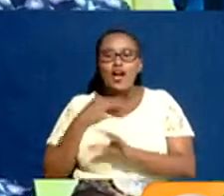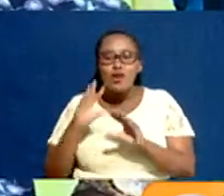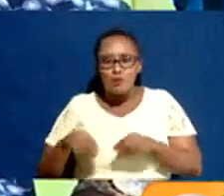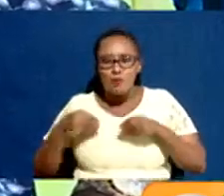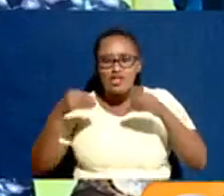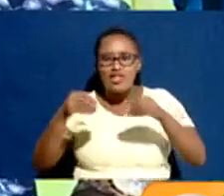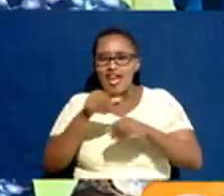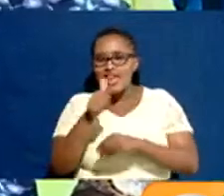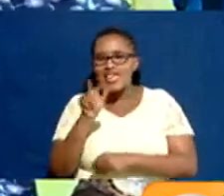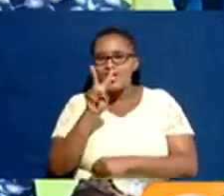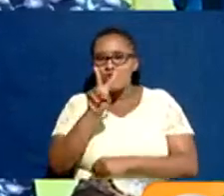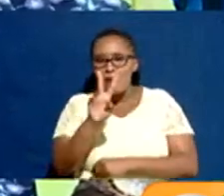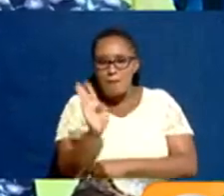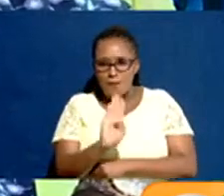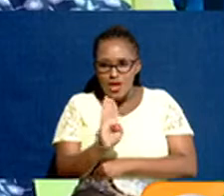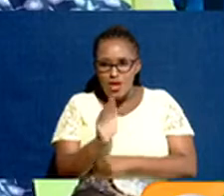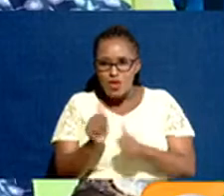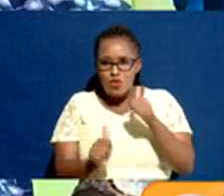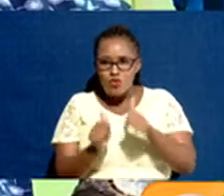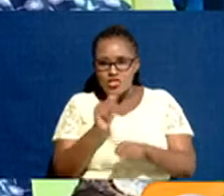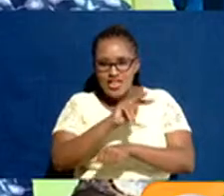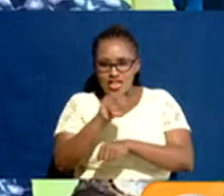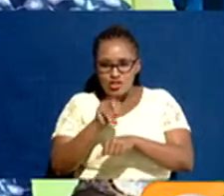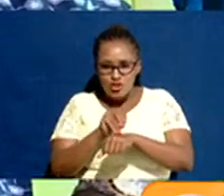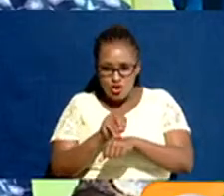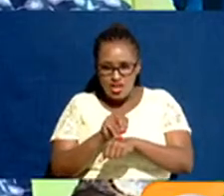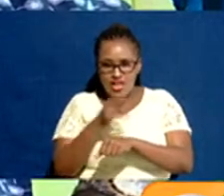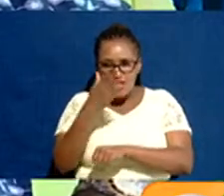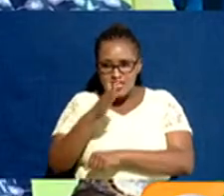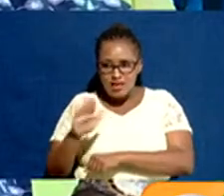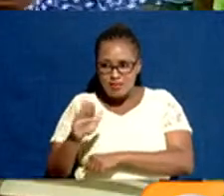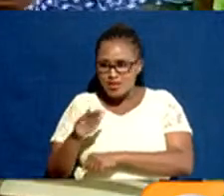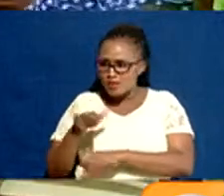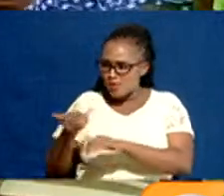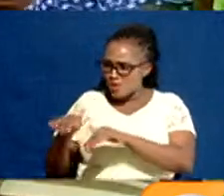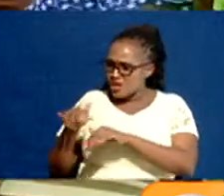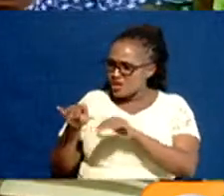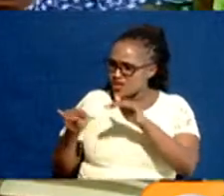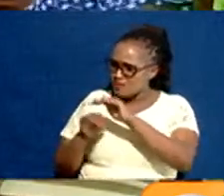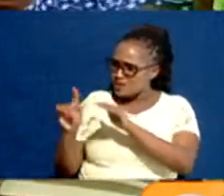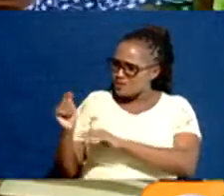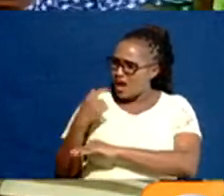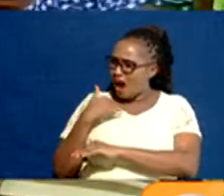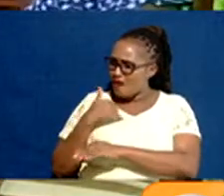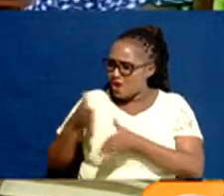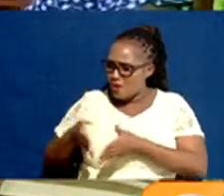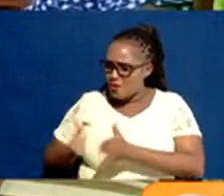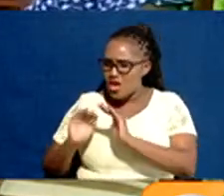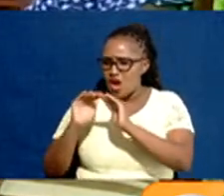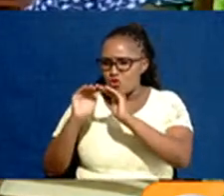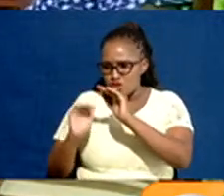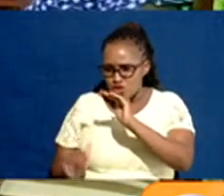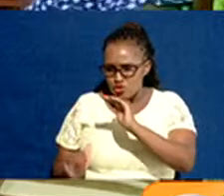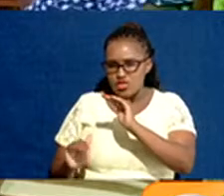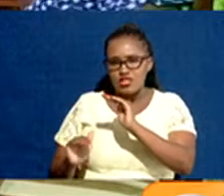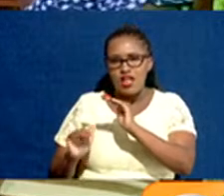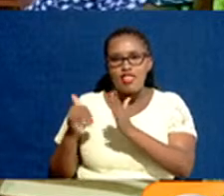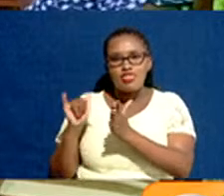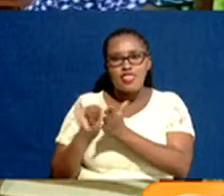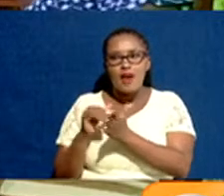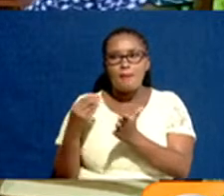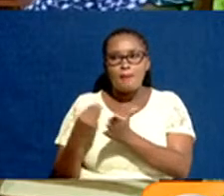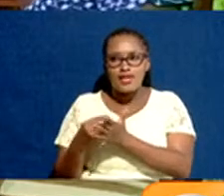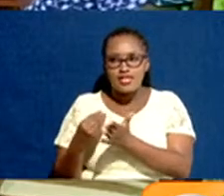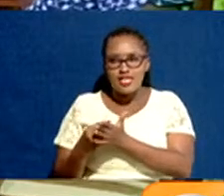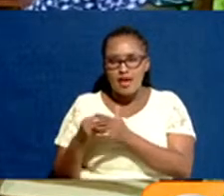2 billion, okay, which the National Assembly has refused. Deputy President, you had a strategy to reduce the cost of